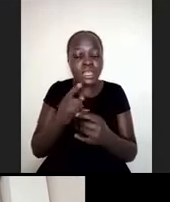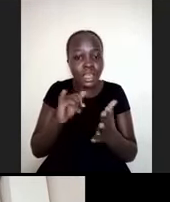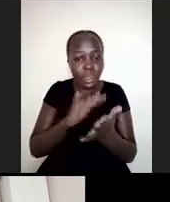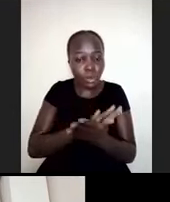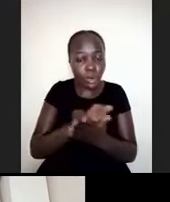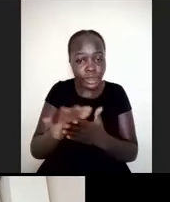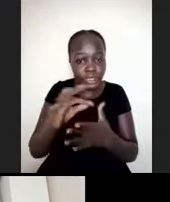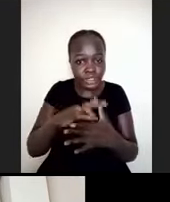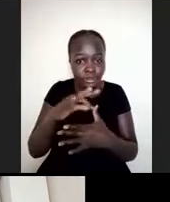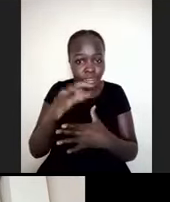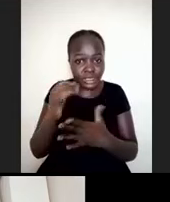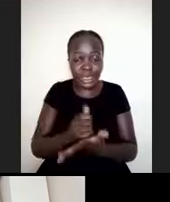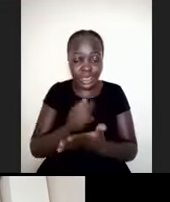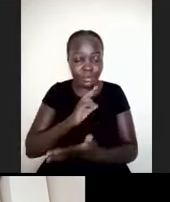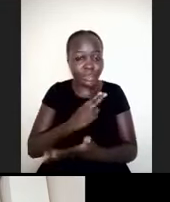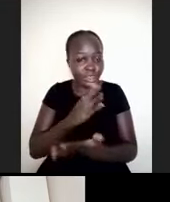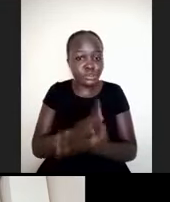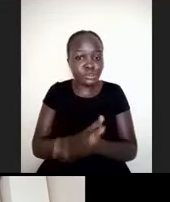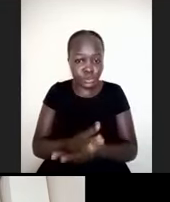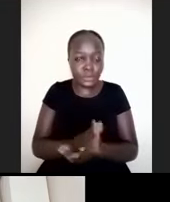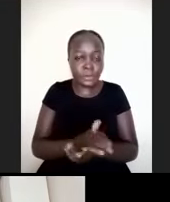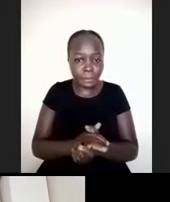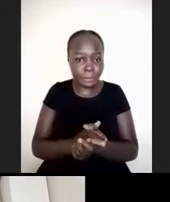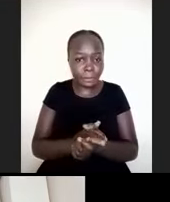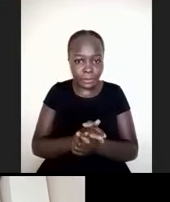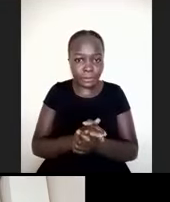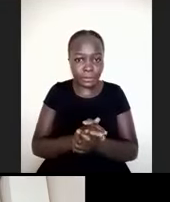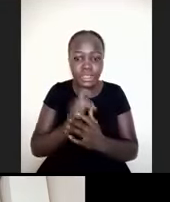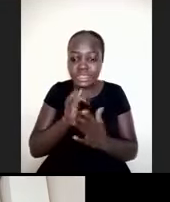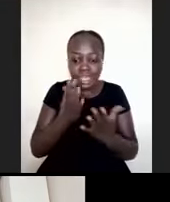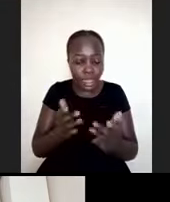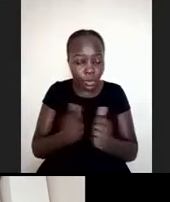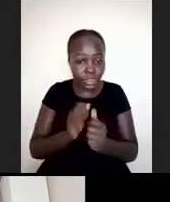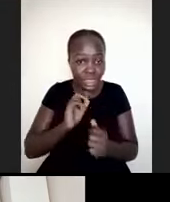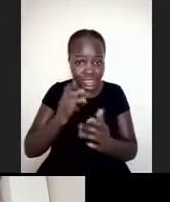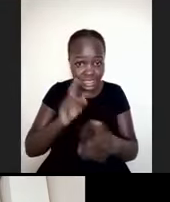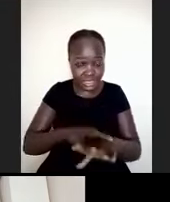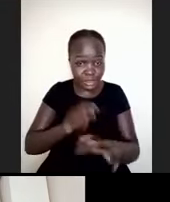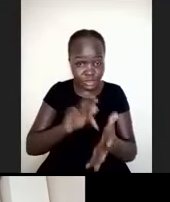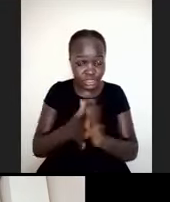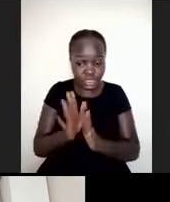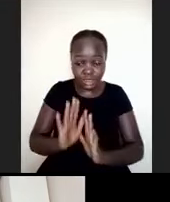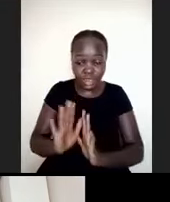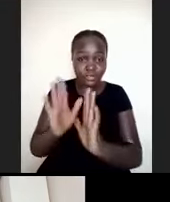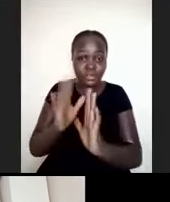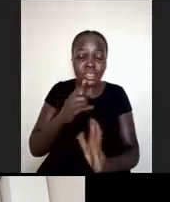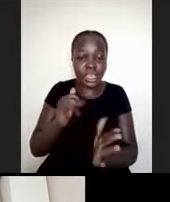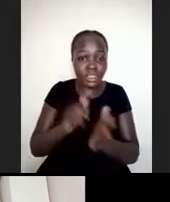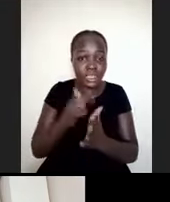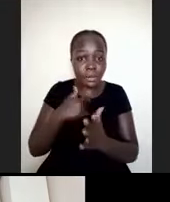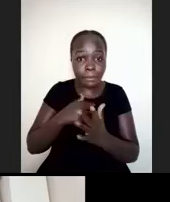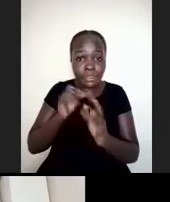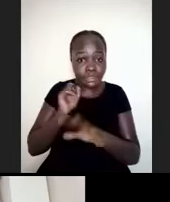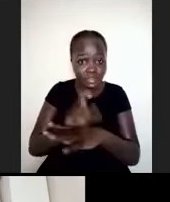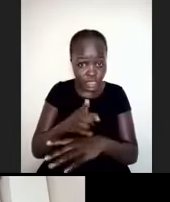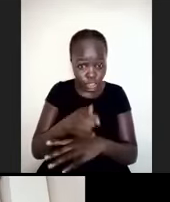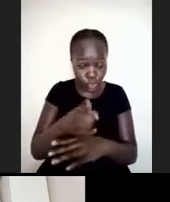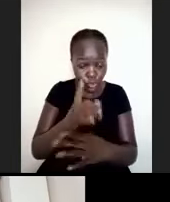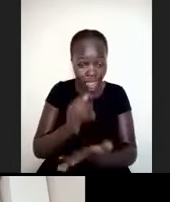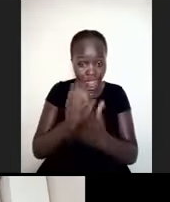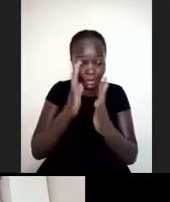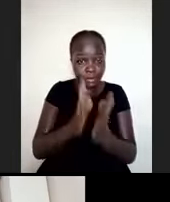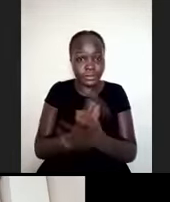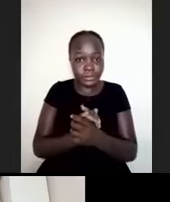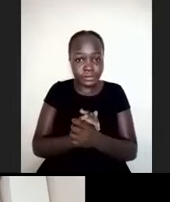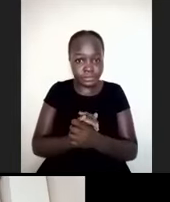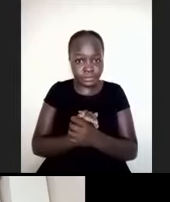He helps us. He's with us. Jesus, when he left, he said, I'm sending you a helper.